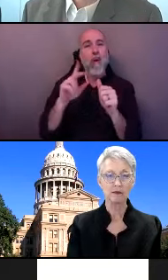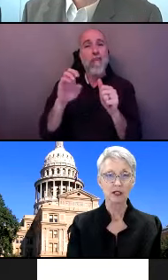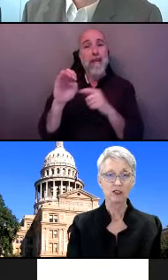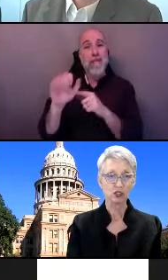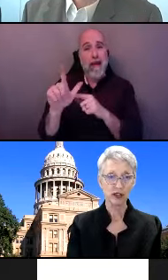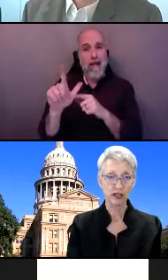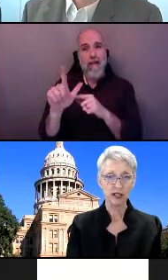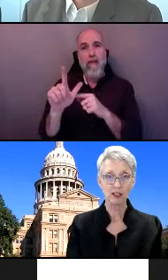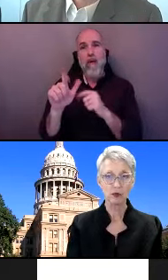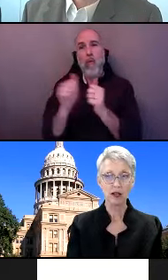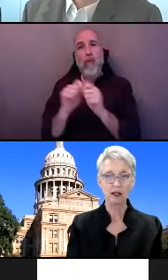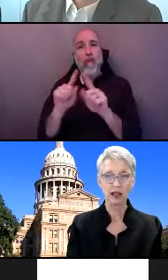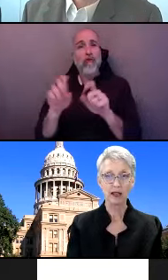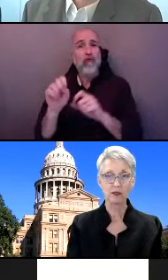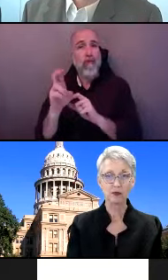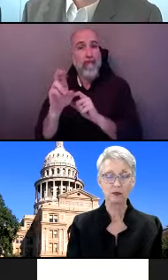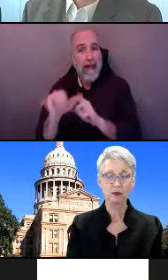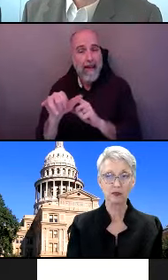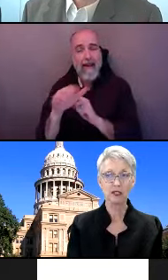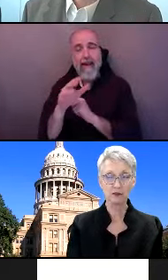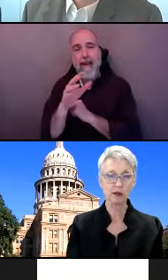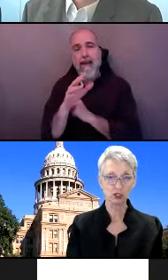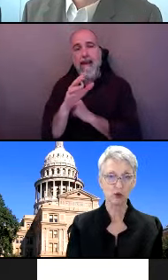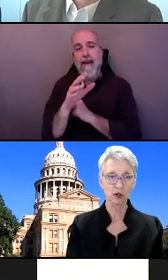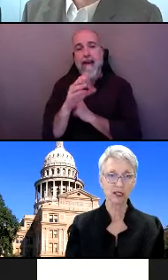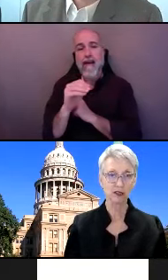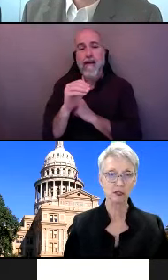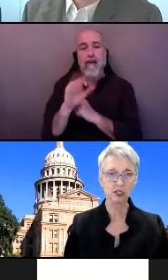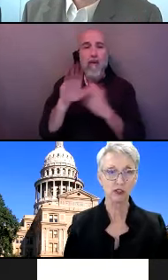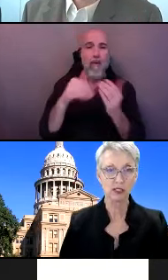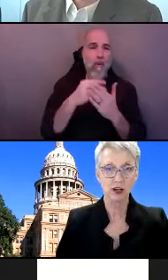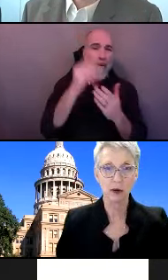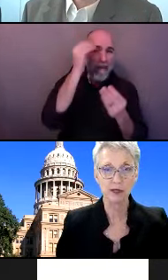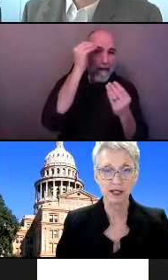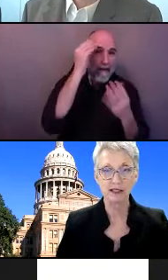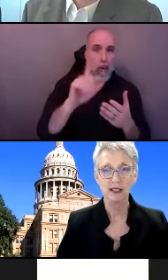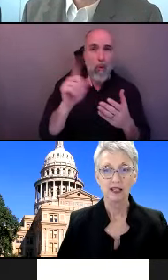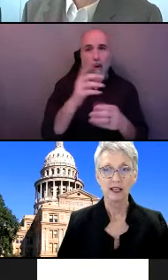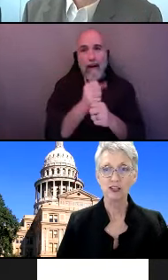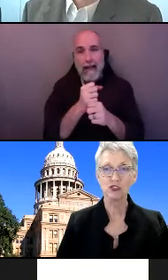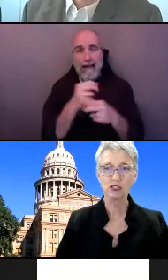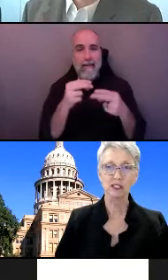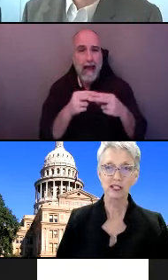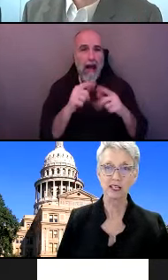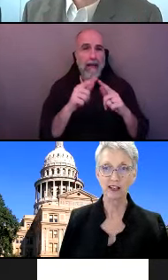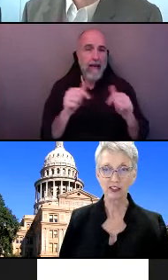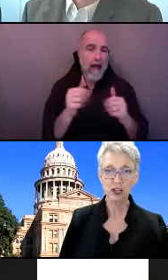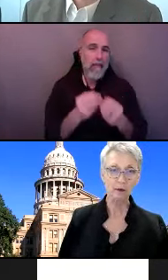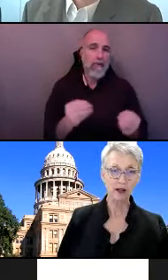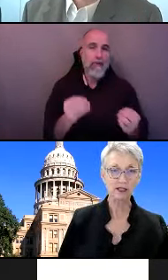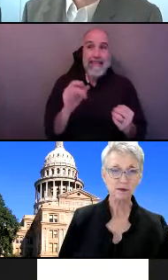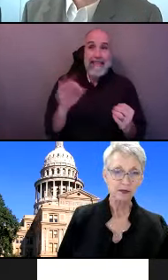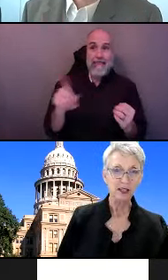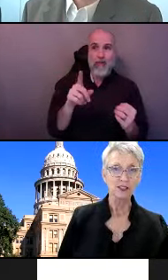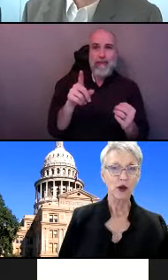a survey as well as the information on where to get the materials at our website in case you didn't get it out of the